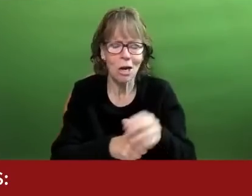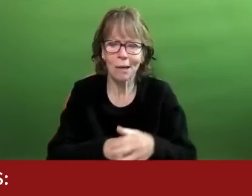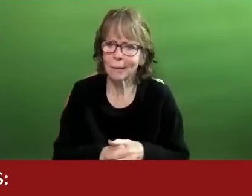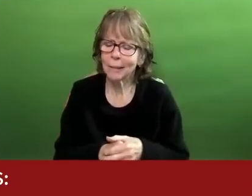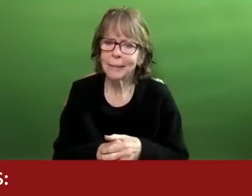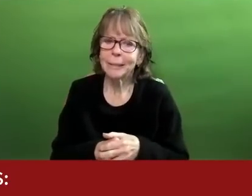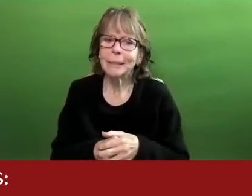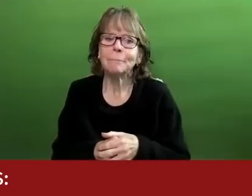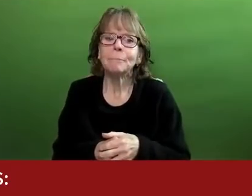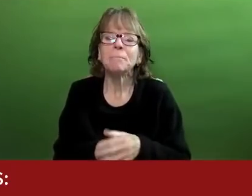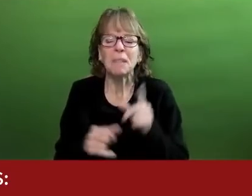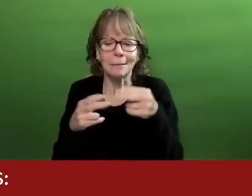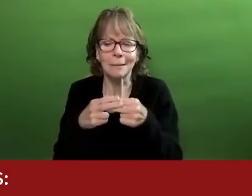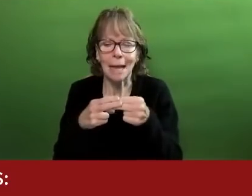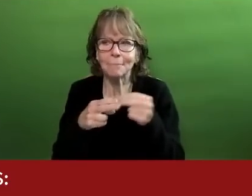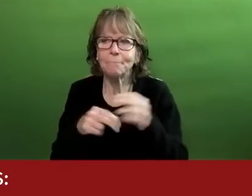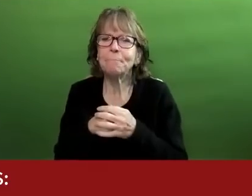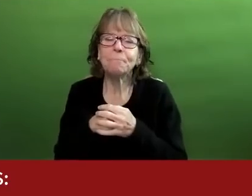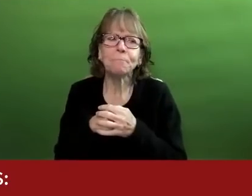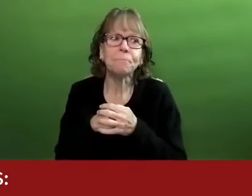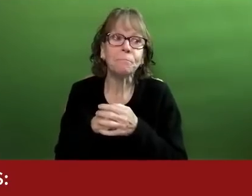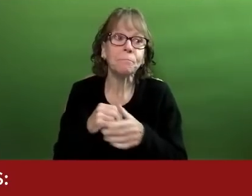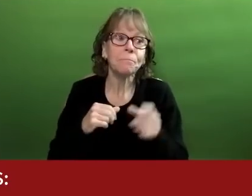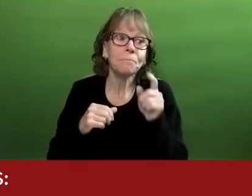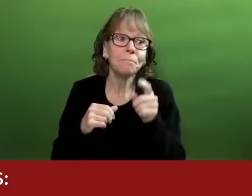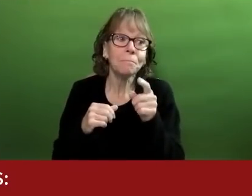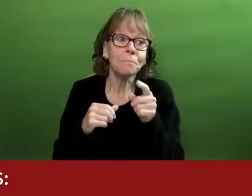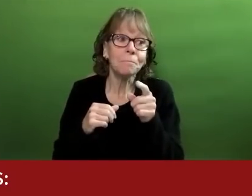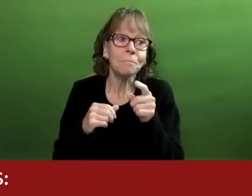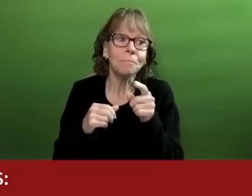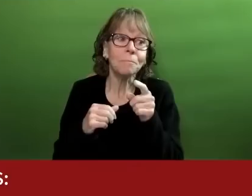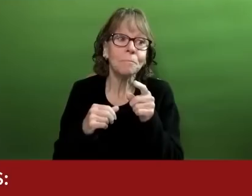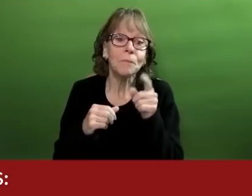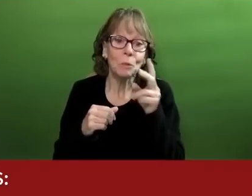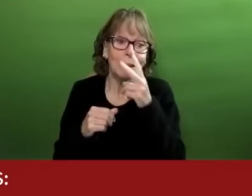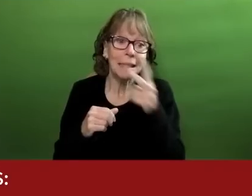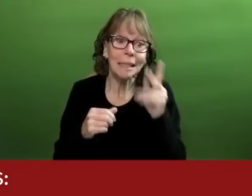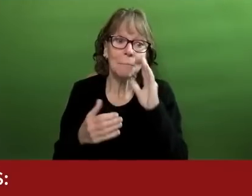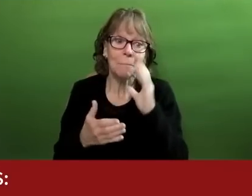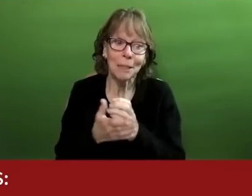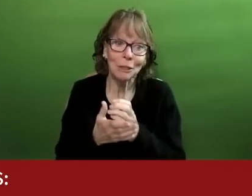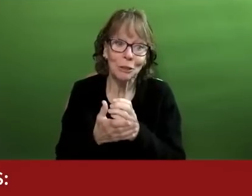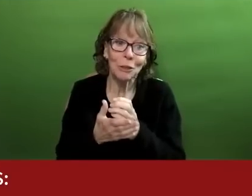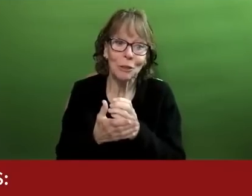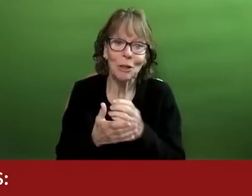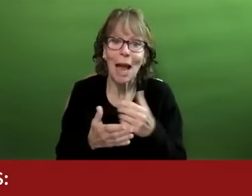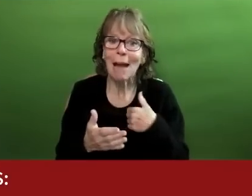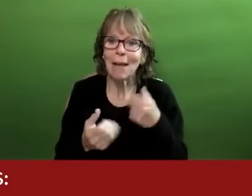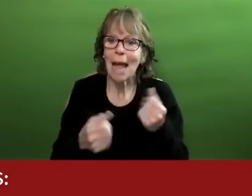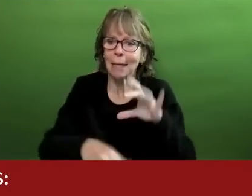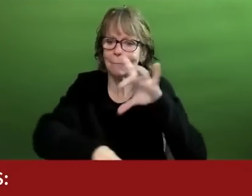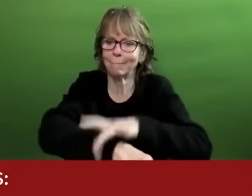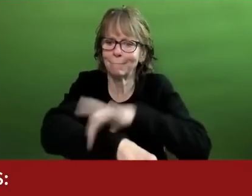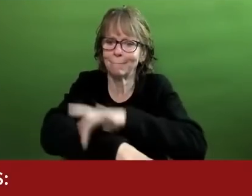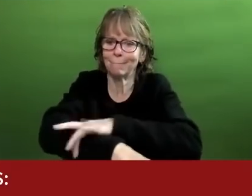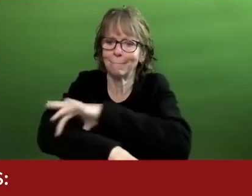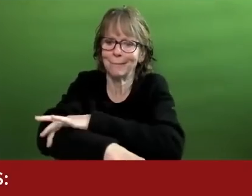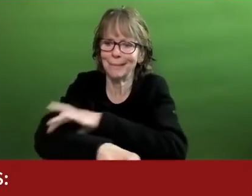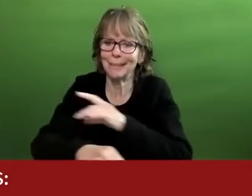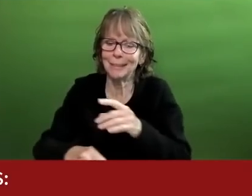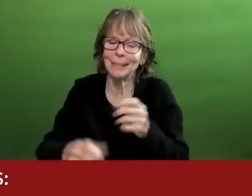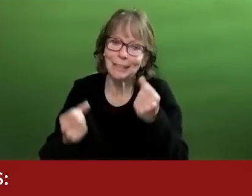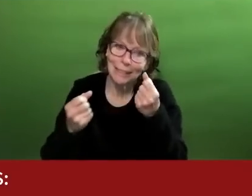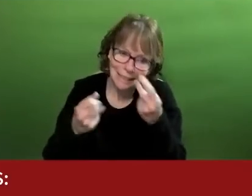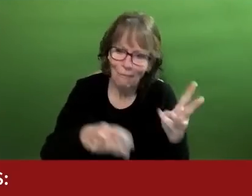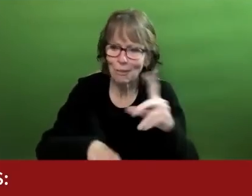So just a couple more things. So this slide, the picture is showing some of my bracelets I've had in terms of being hospitalized a few times,